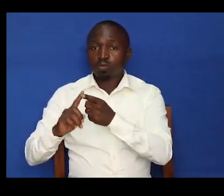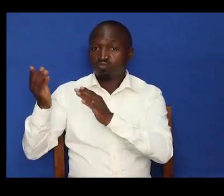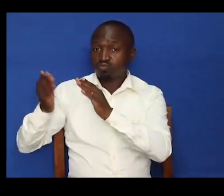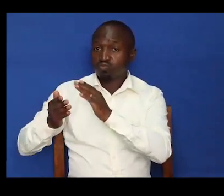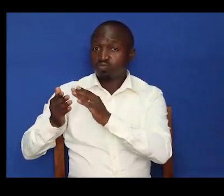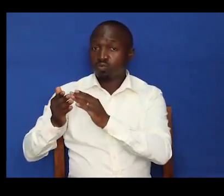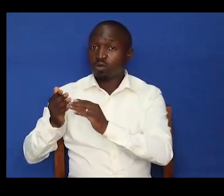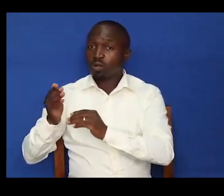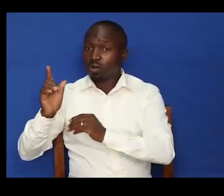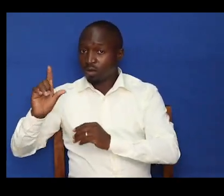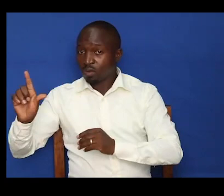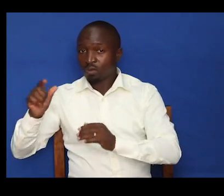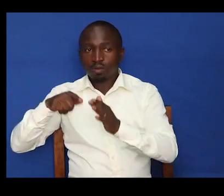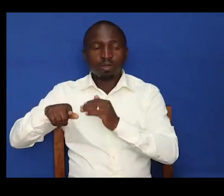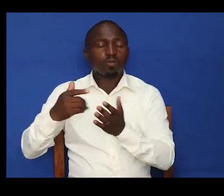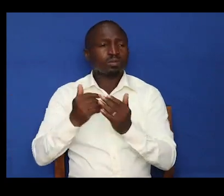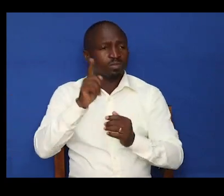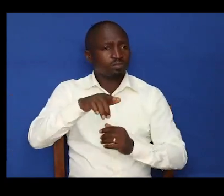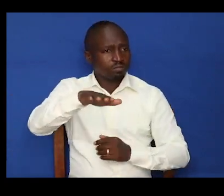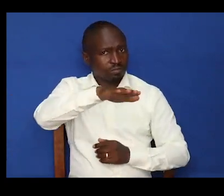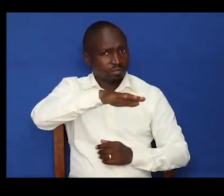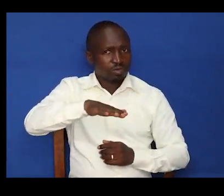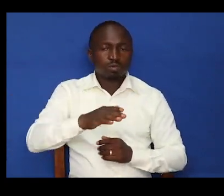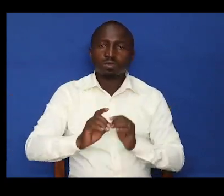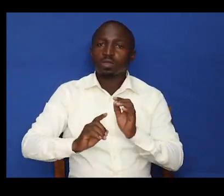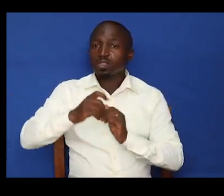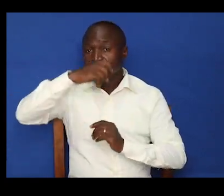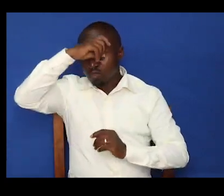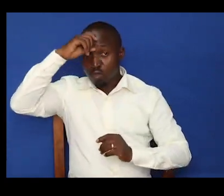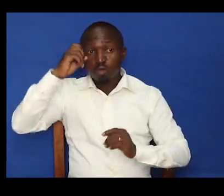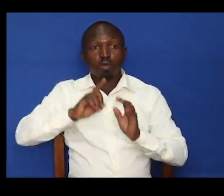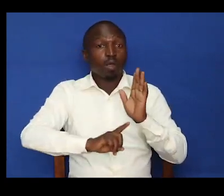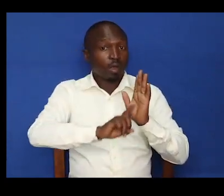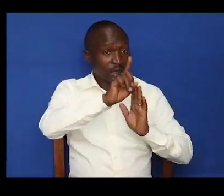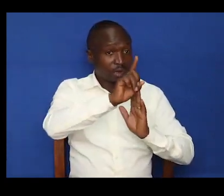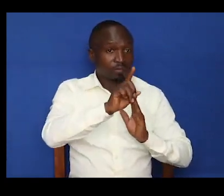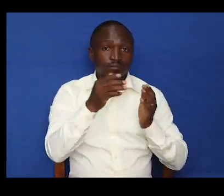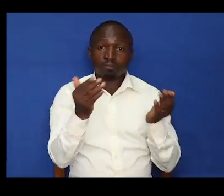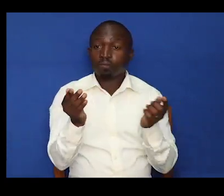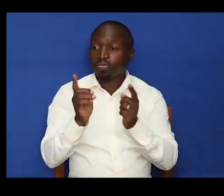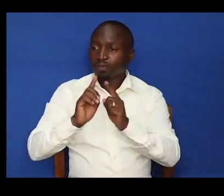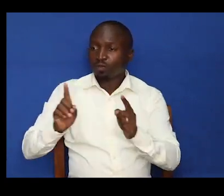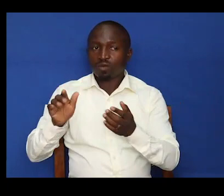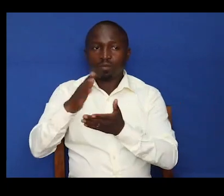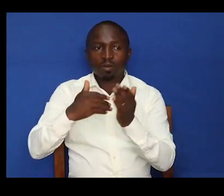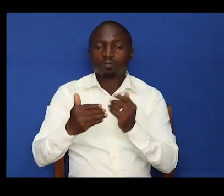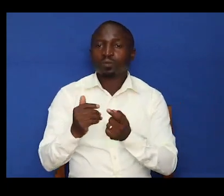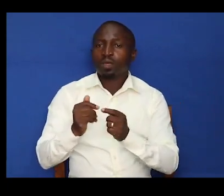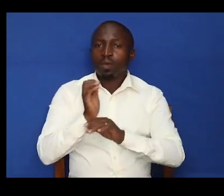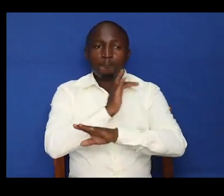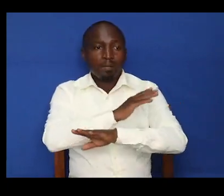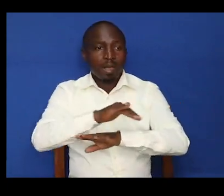by being located in regions of high temperature. It is unlike if we can compare to Baltic Sea,